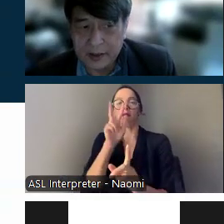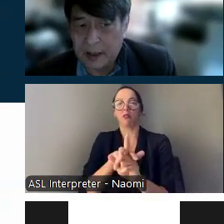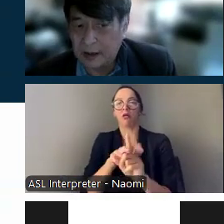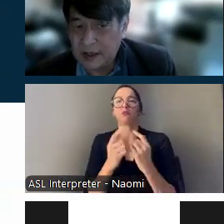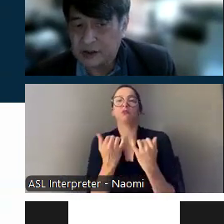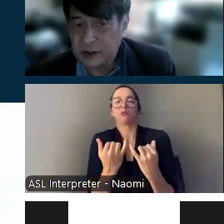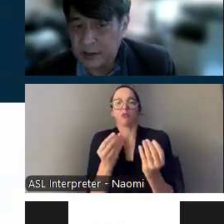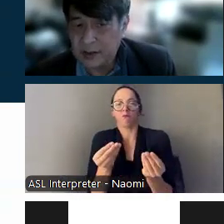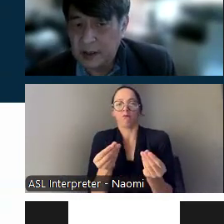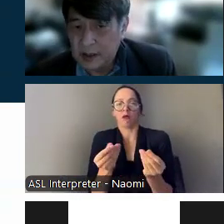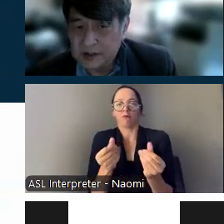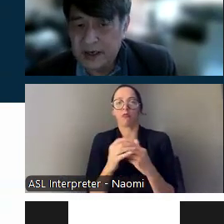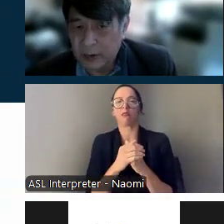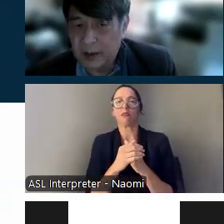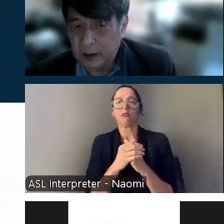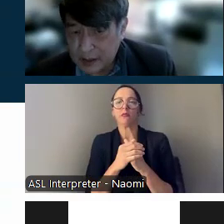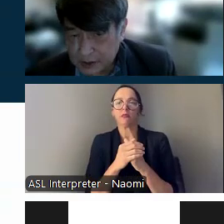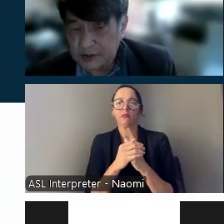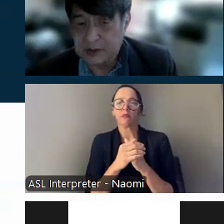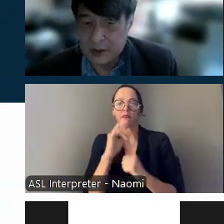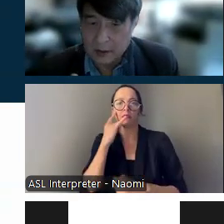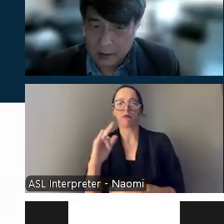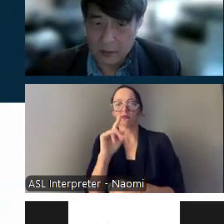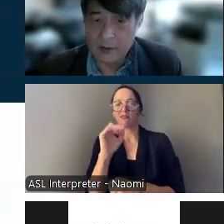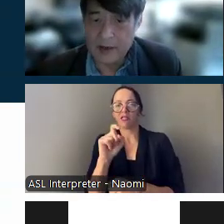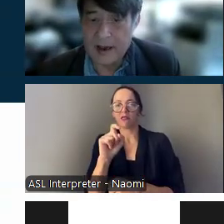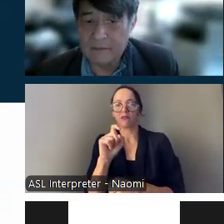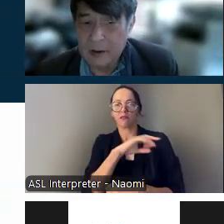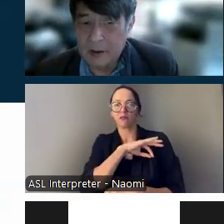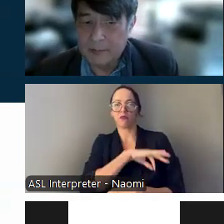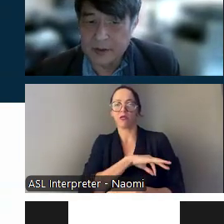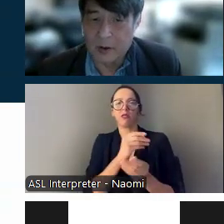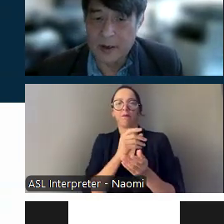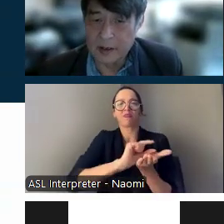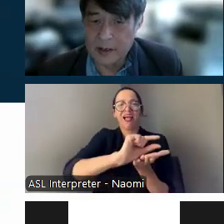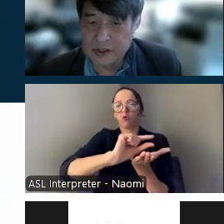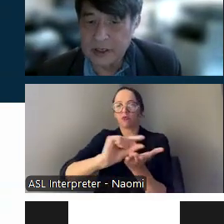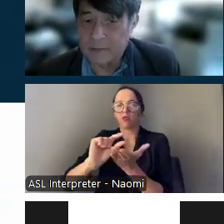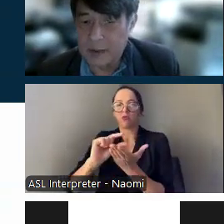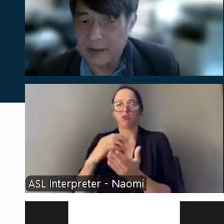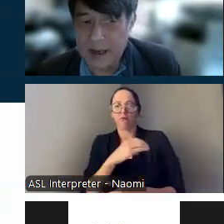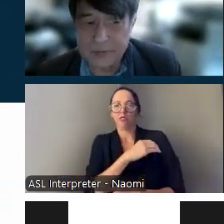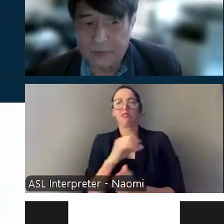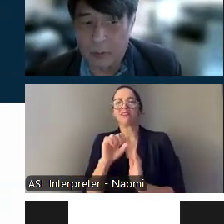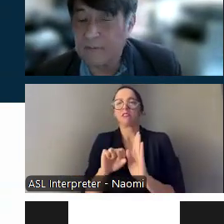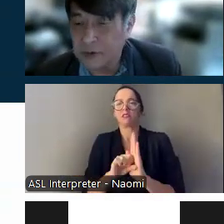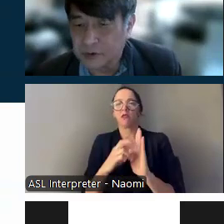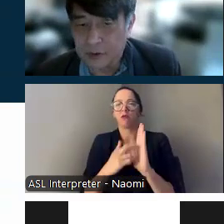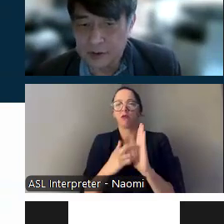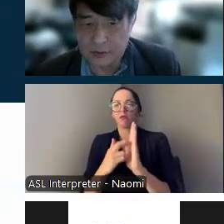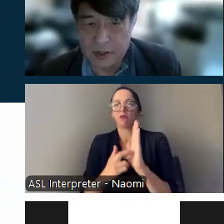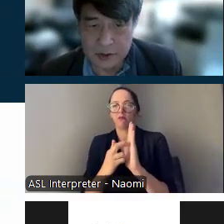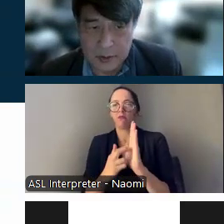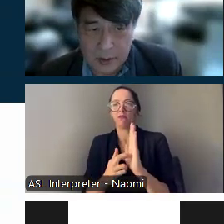Tax Credit Allocation Committee state regulations currently have but the current regulations now have rent caps for